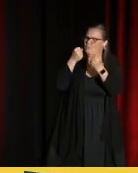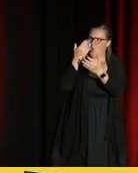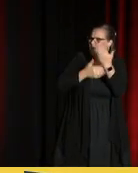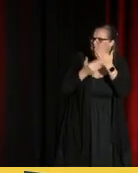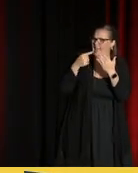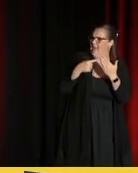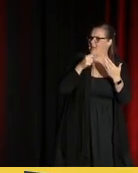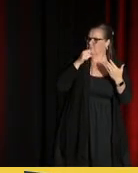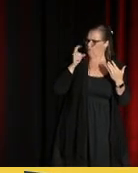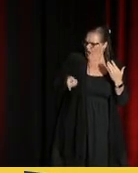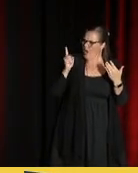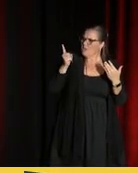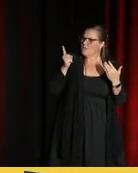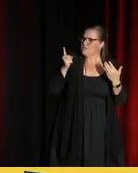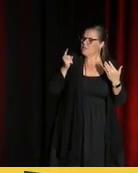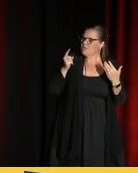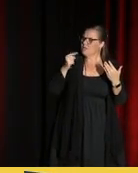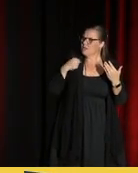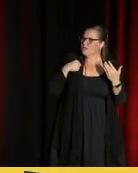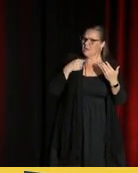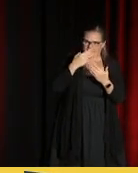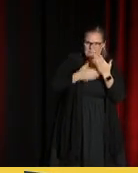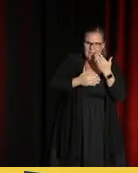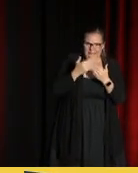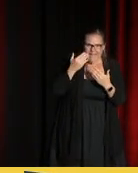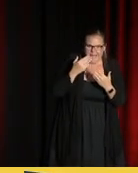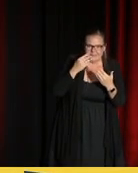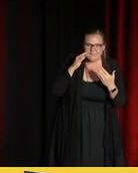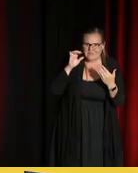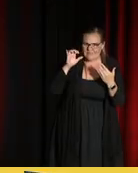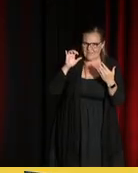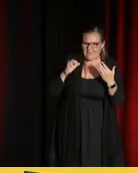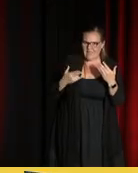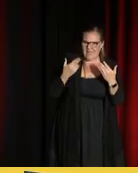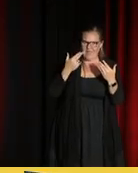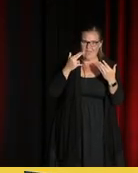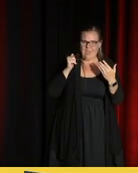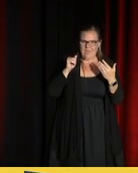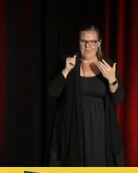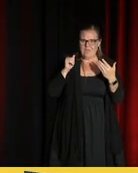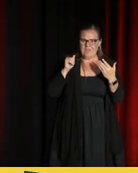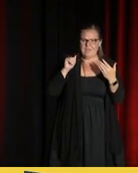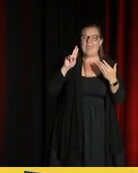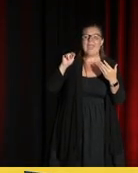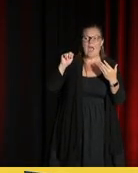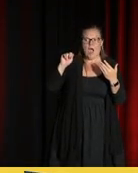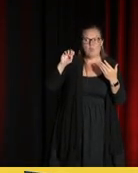I? It's just hemiplegia, isn't it?